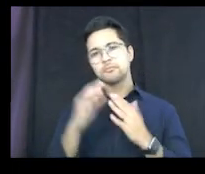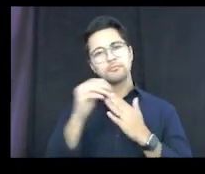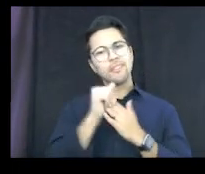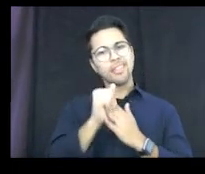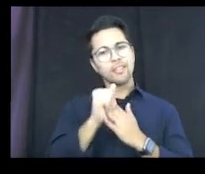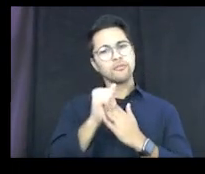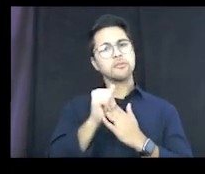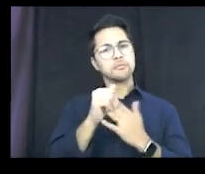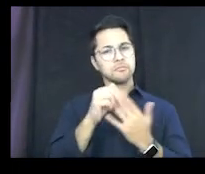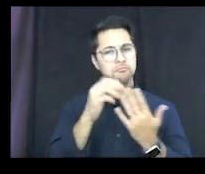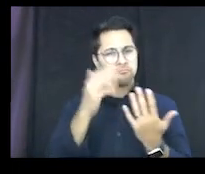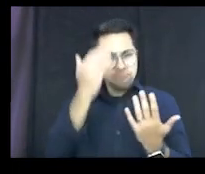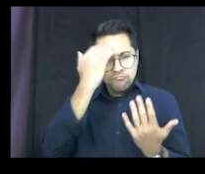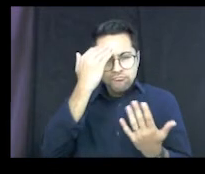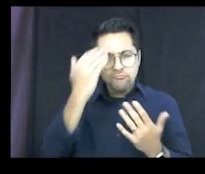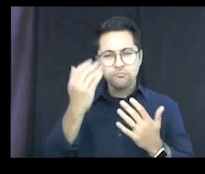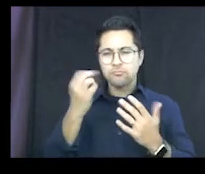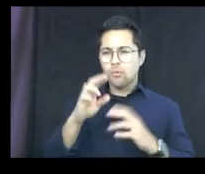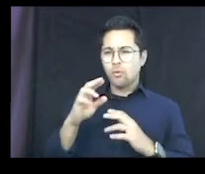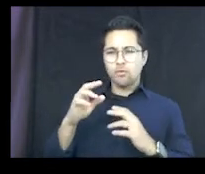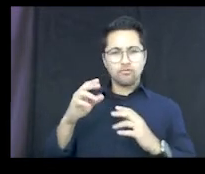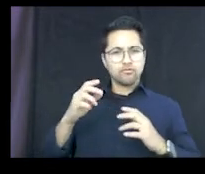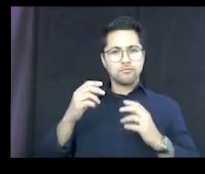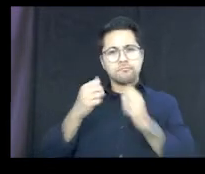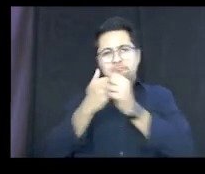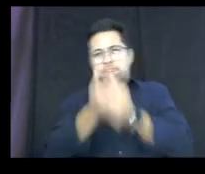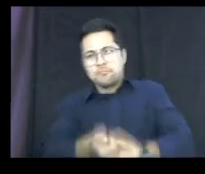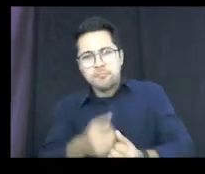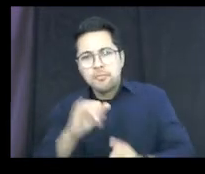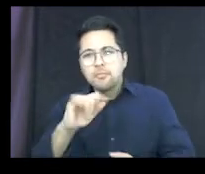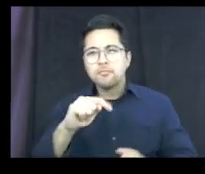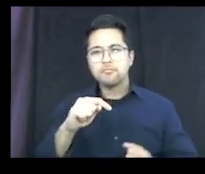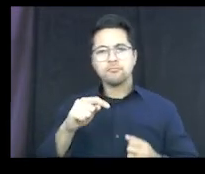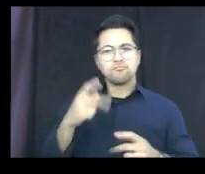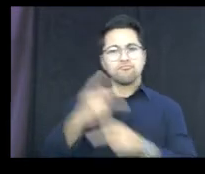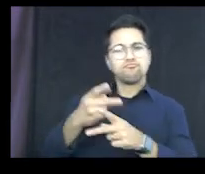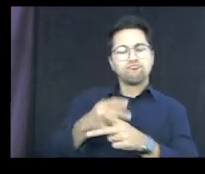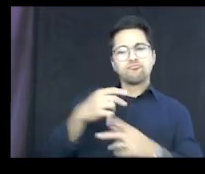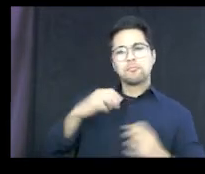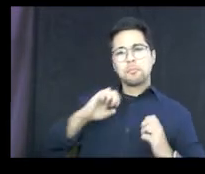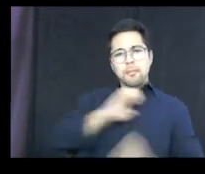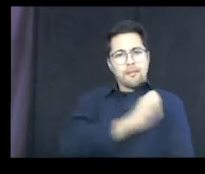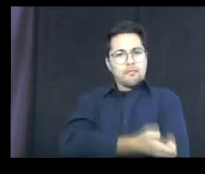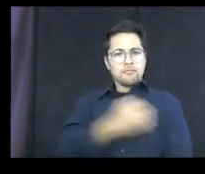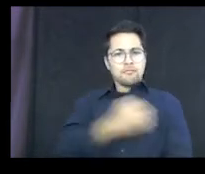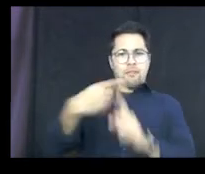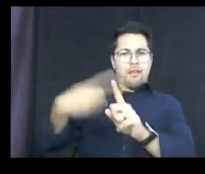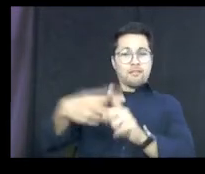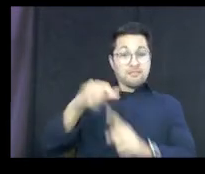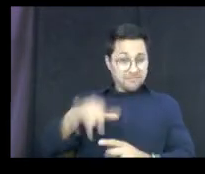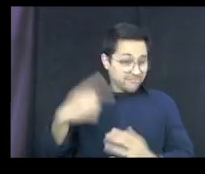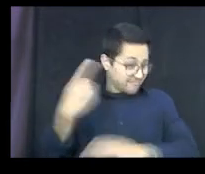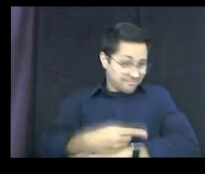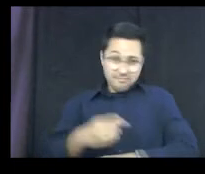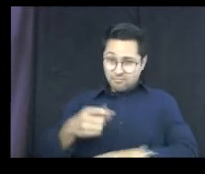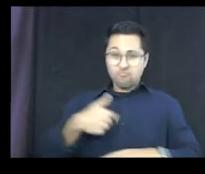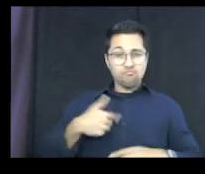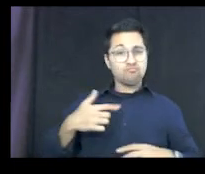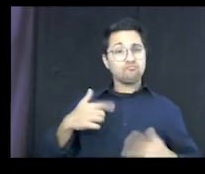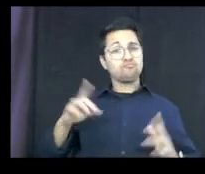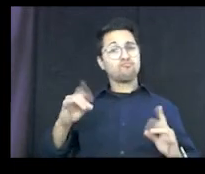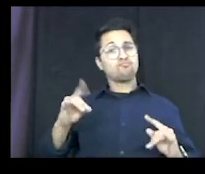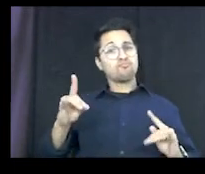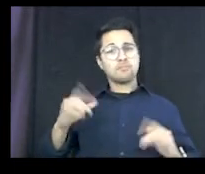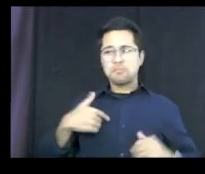leadership or go with it and keep the energy positive. So that's what I did that day. I was just like, well, I don't know